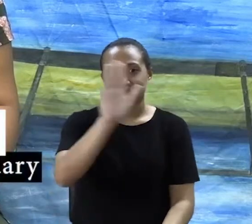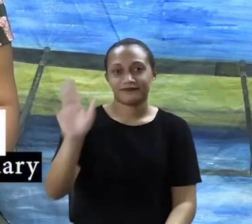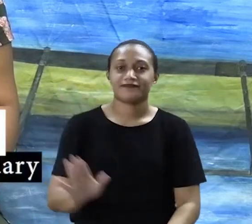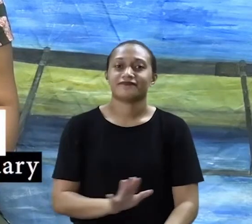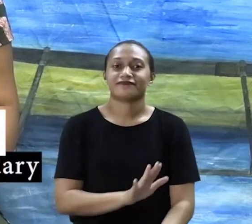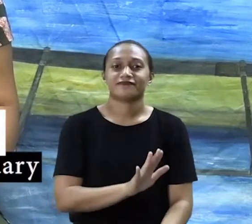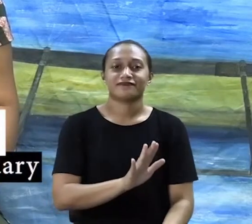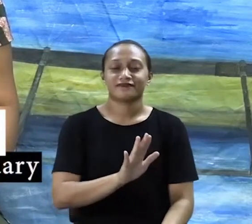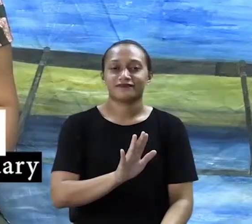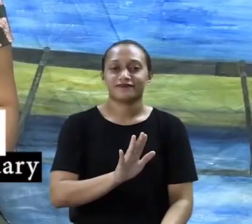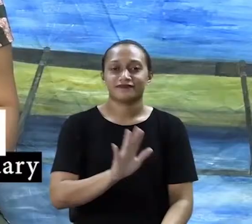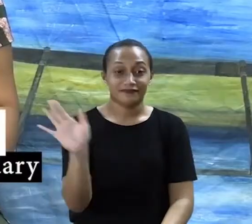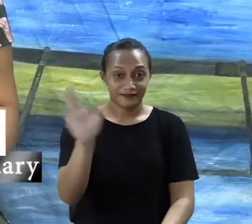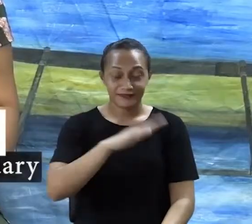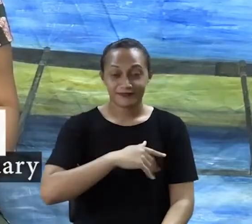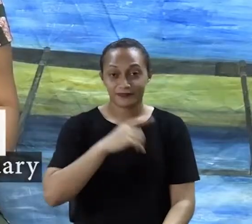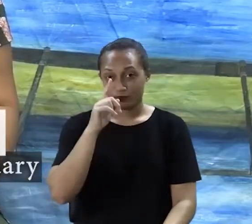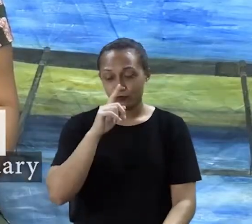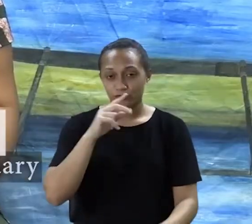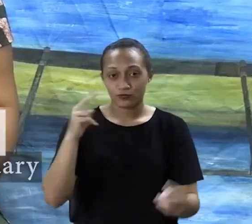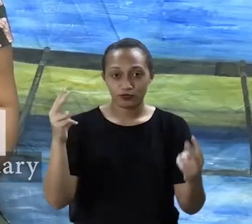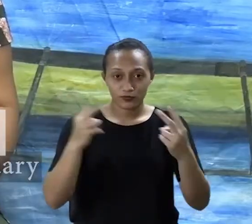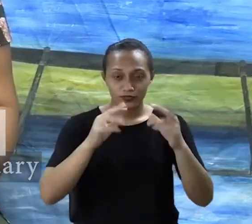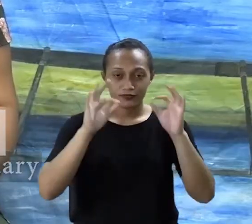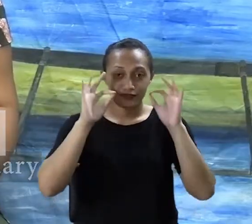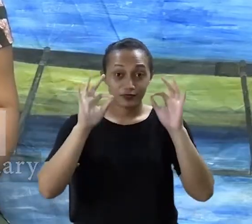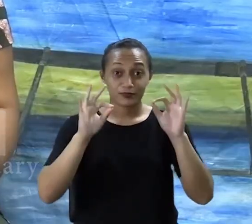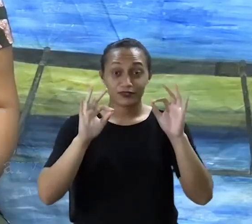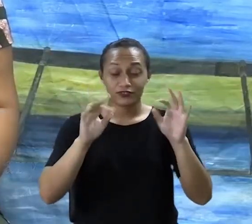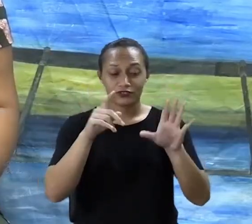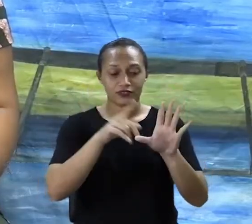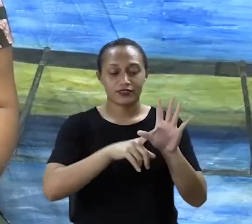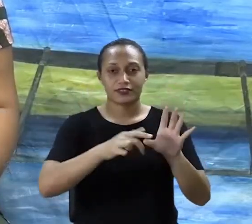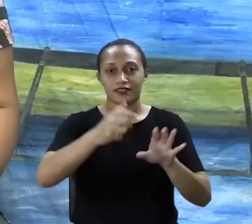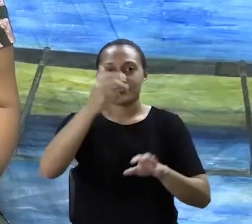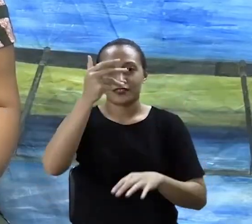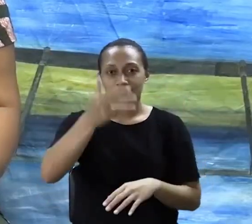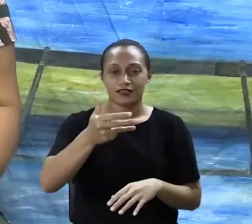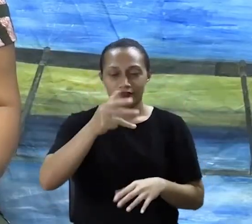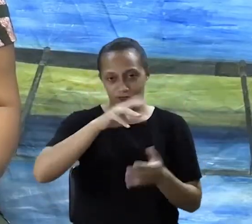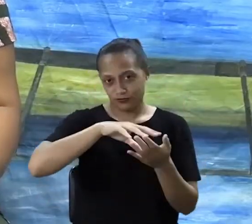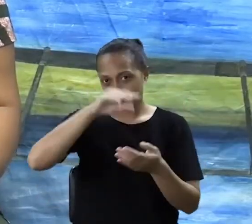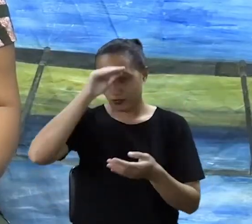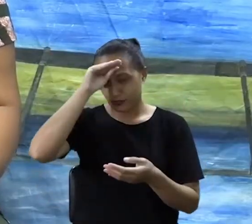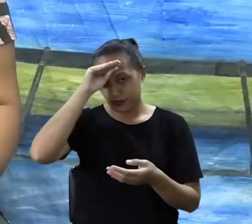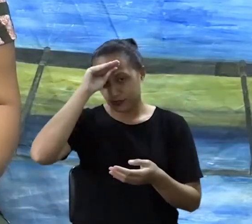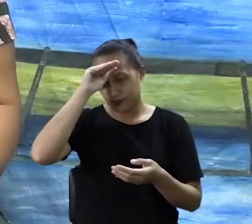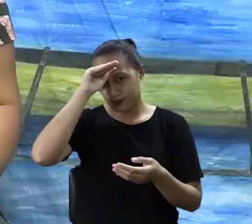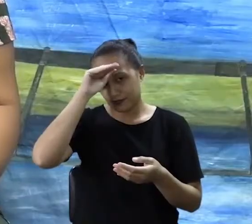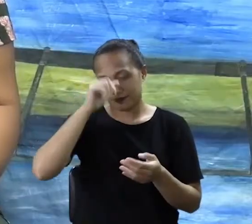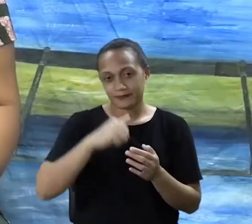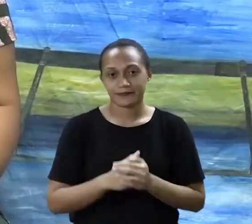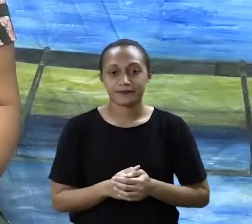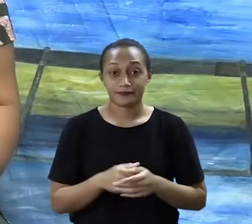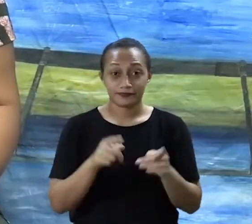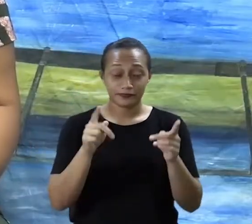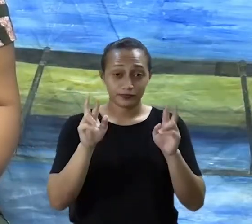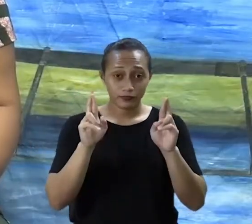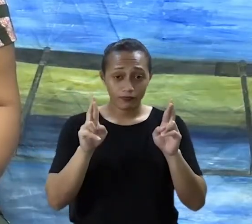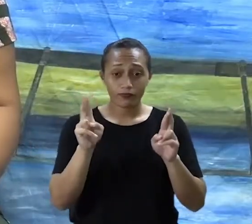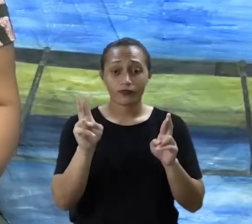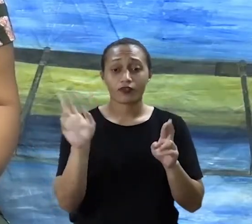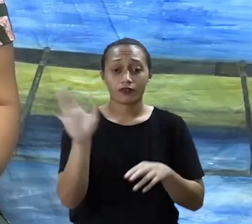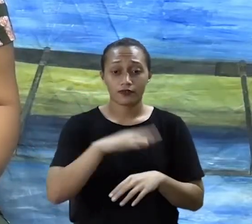and talofa once again to all our viewers, especially to our Year 9 students. Well, I hope you are